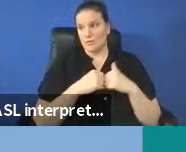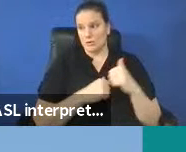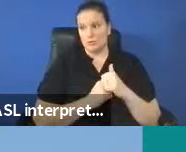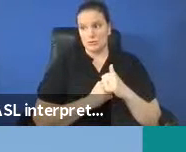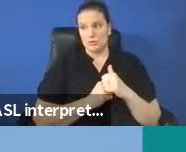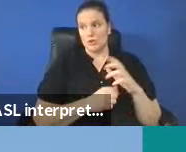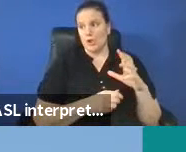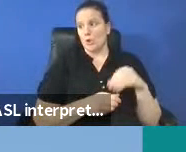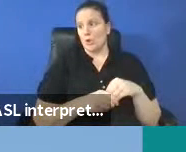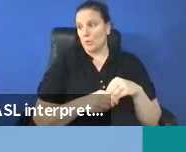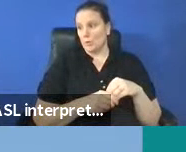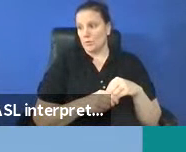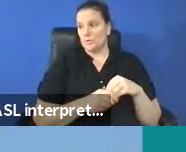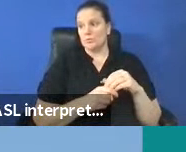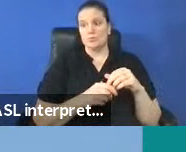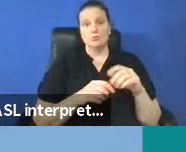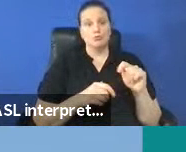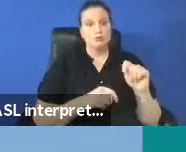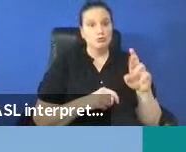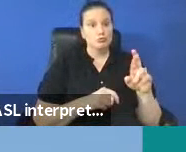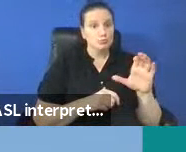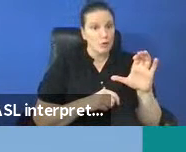includes dedicated tracks,